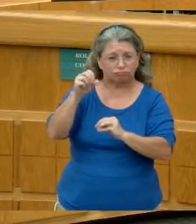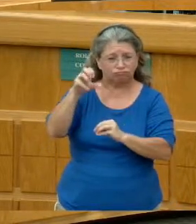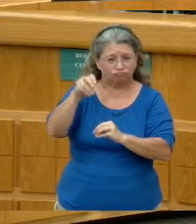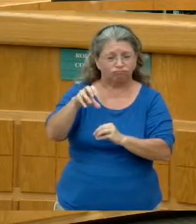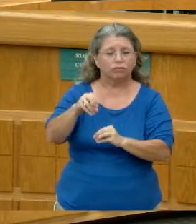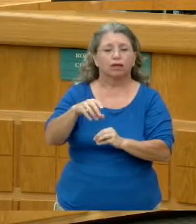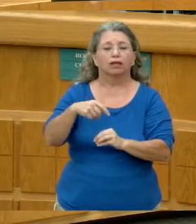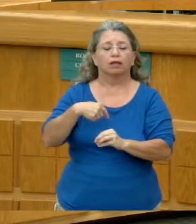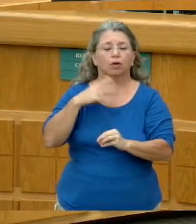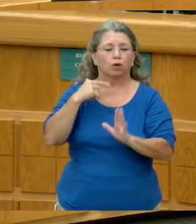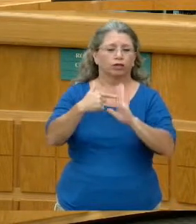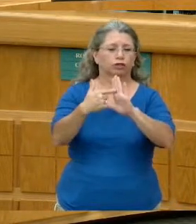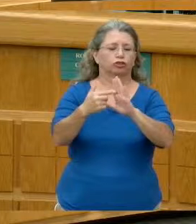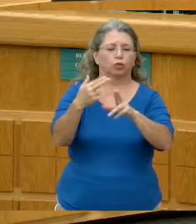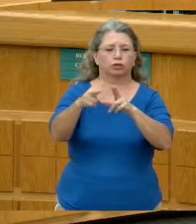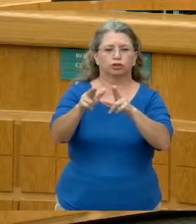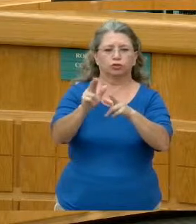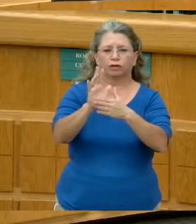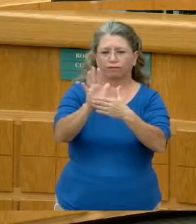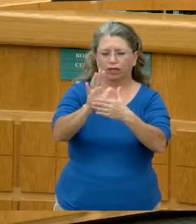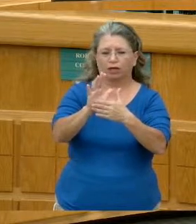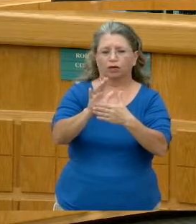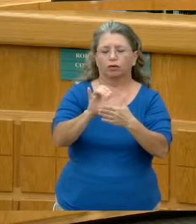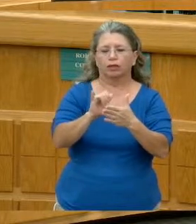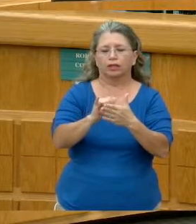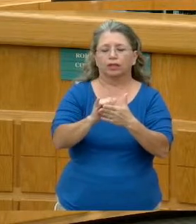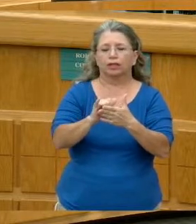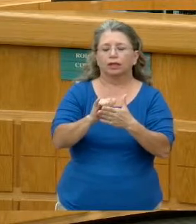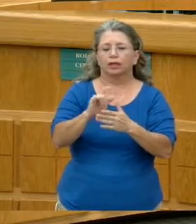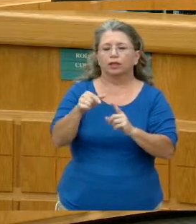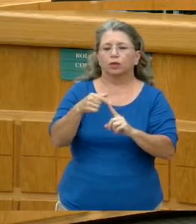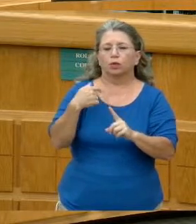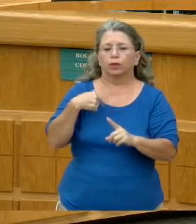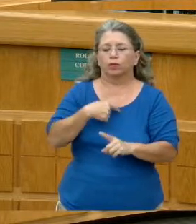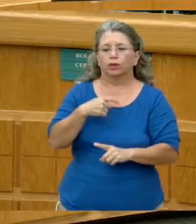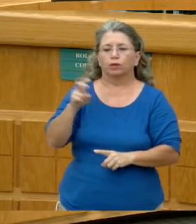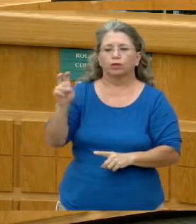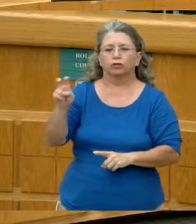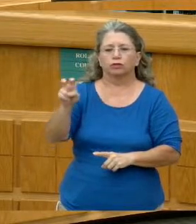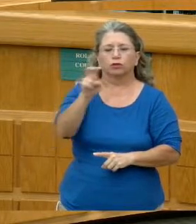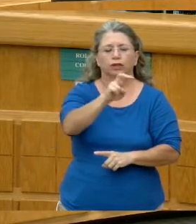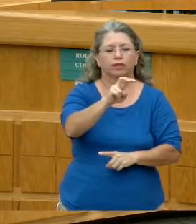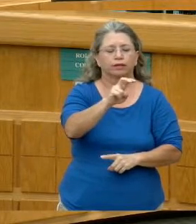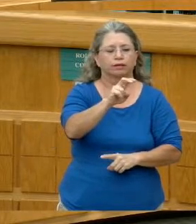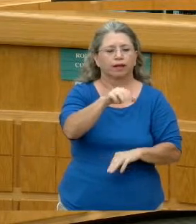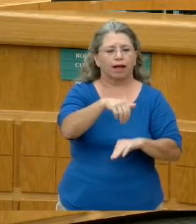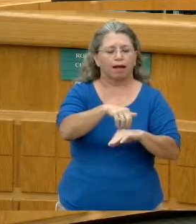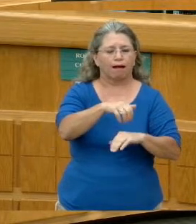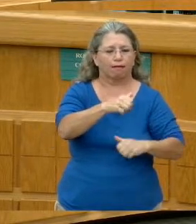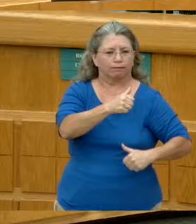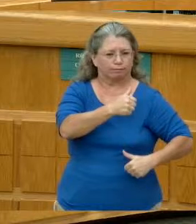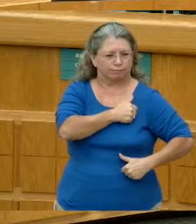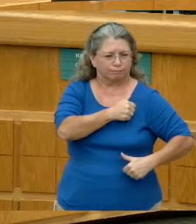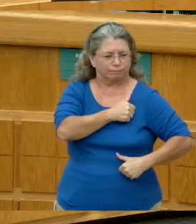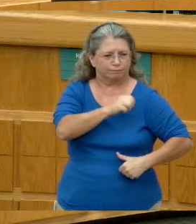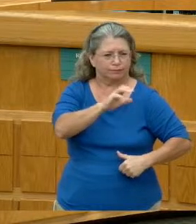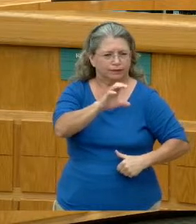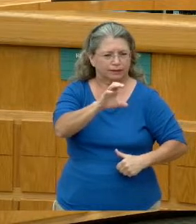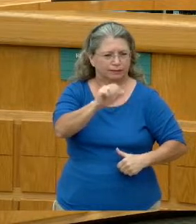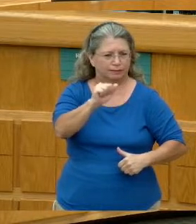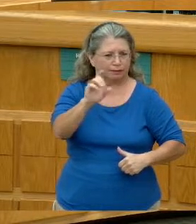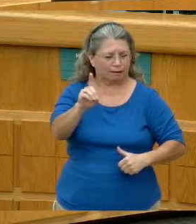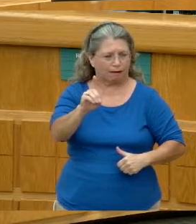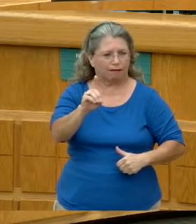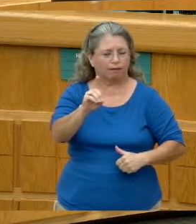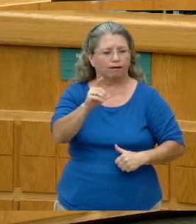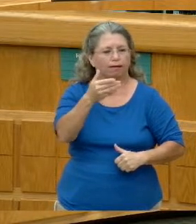that somebody I met when we were touring the Corpus Christi Army Depot, a gentleman by the name of Rod Benson. He's